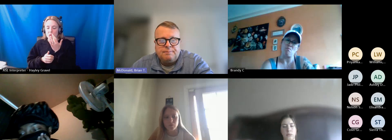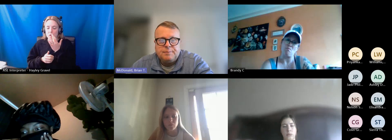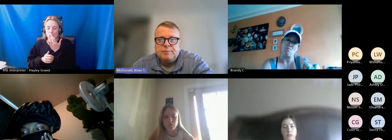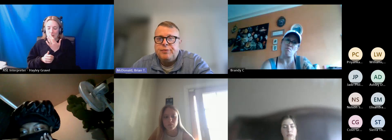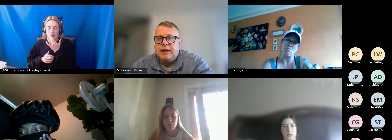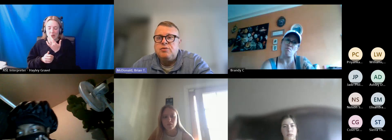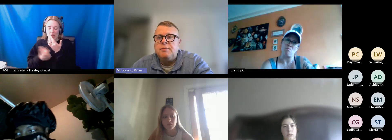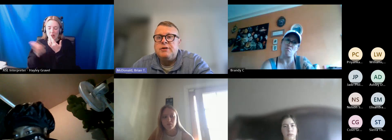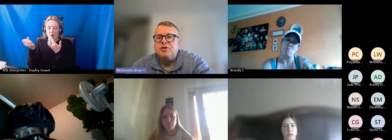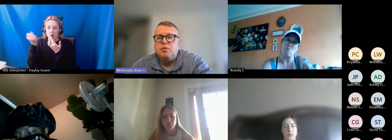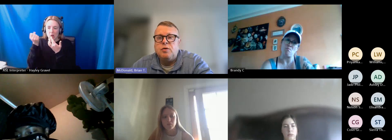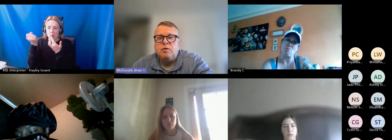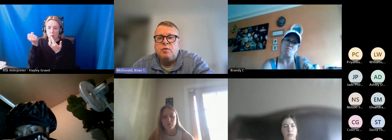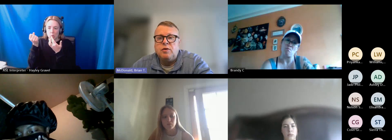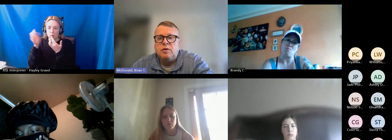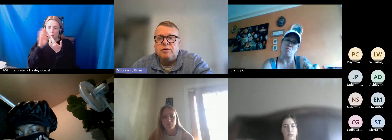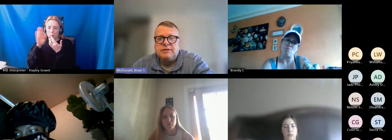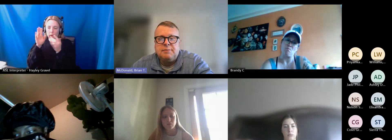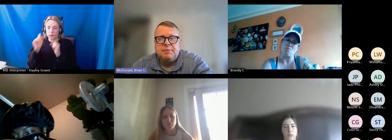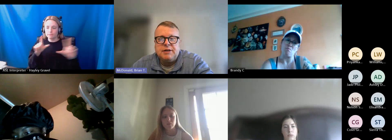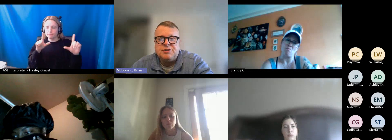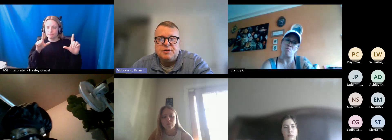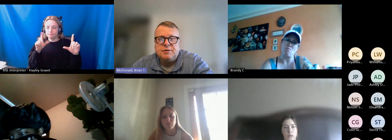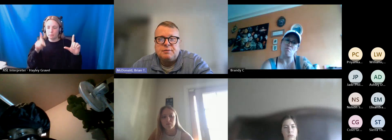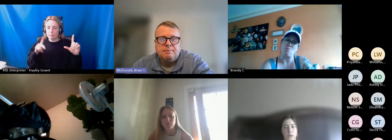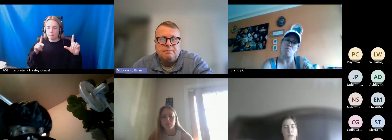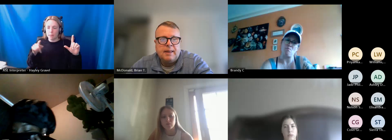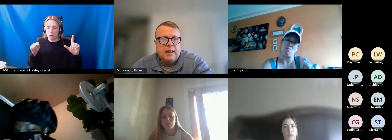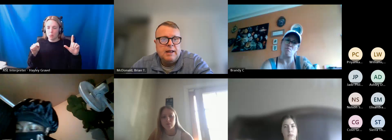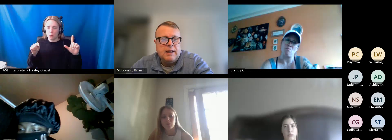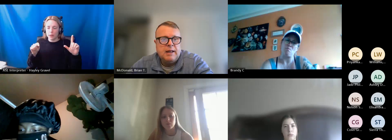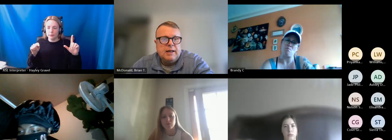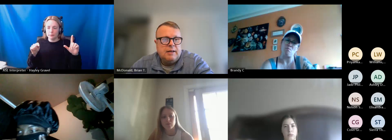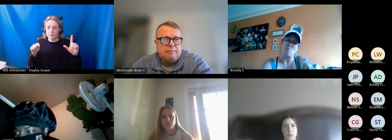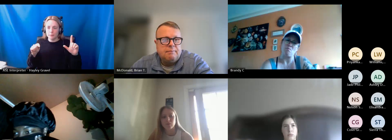Hang on. I just want to make sure we're on the same page.